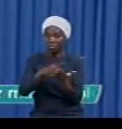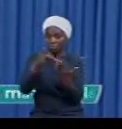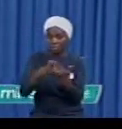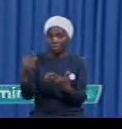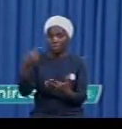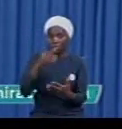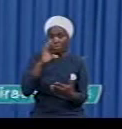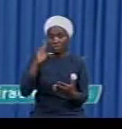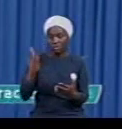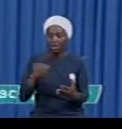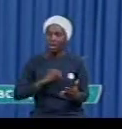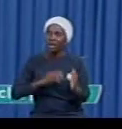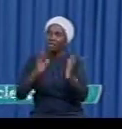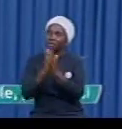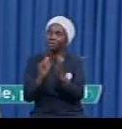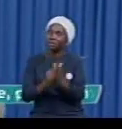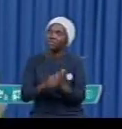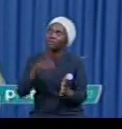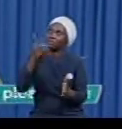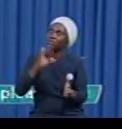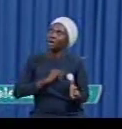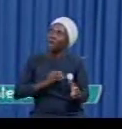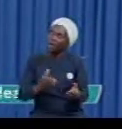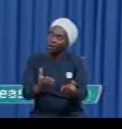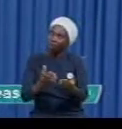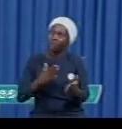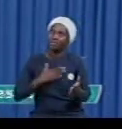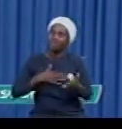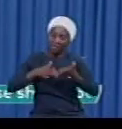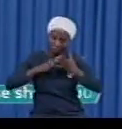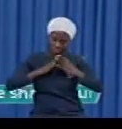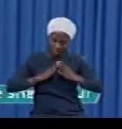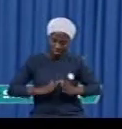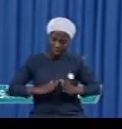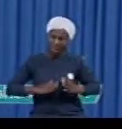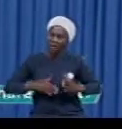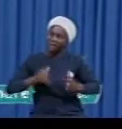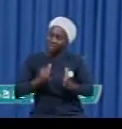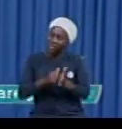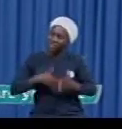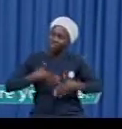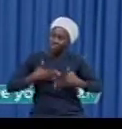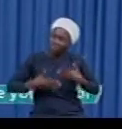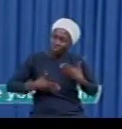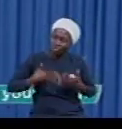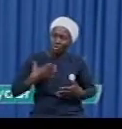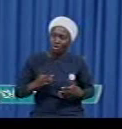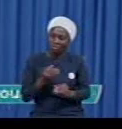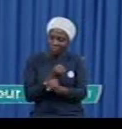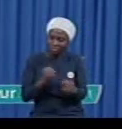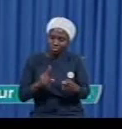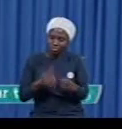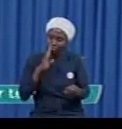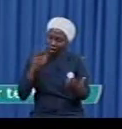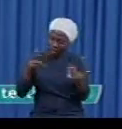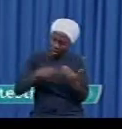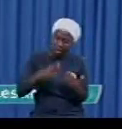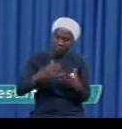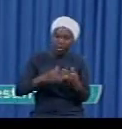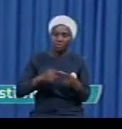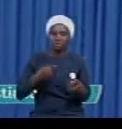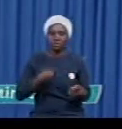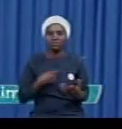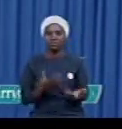just want my peace back. I want the joy of that salvation to be restored back to me. And your spirit, let